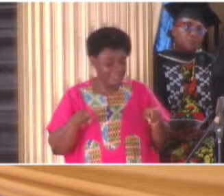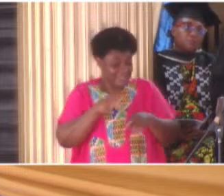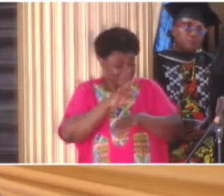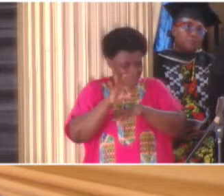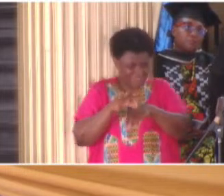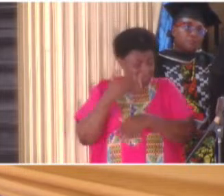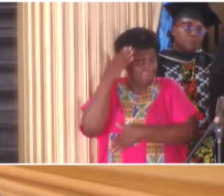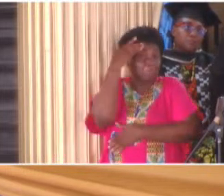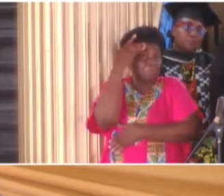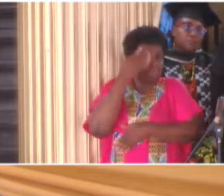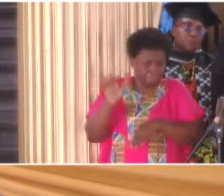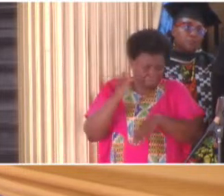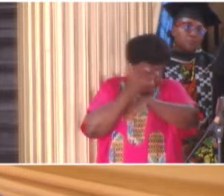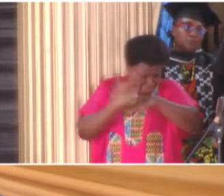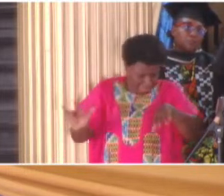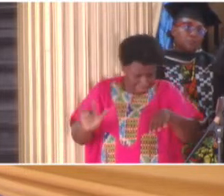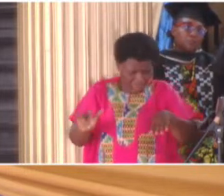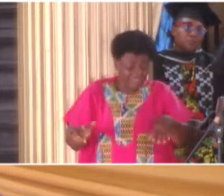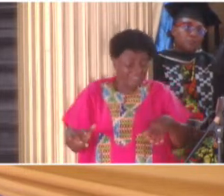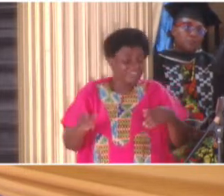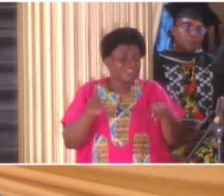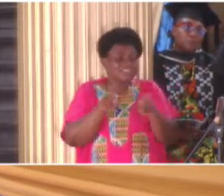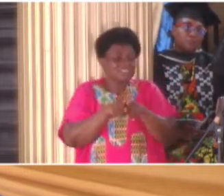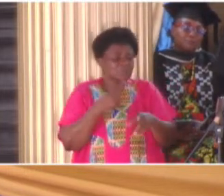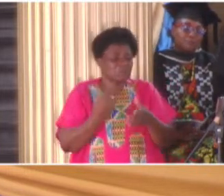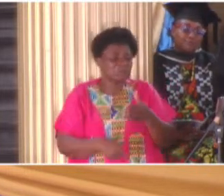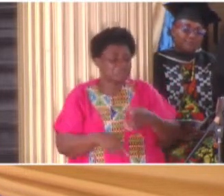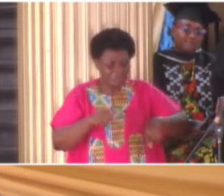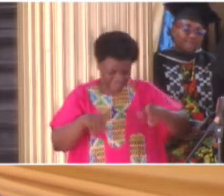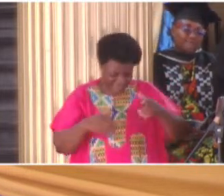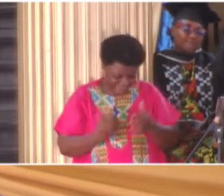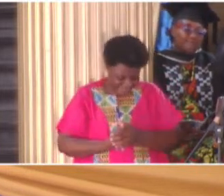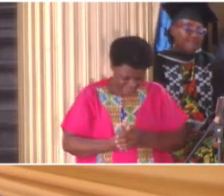nothing about beyond playing Road Rash and Vice City.